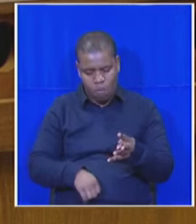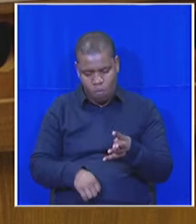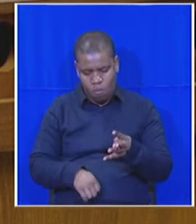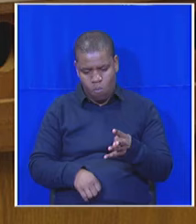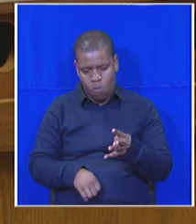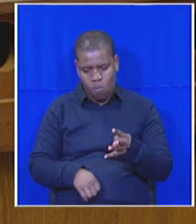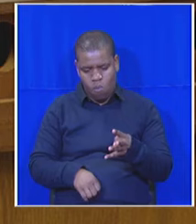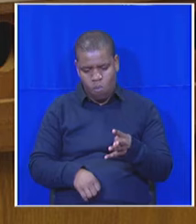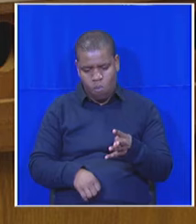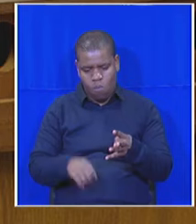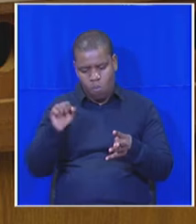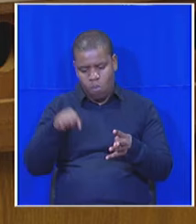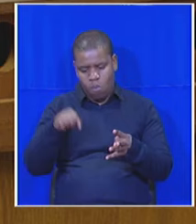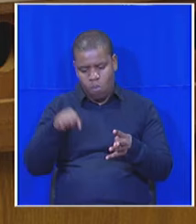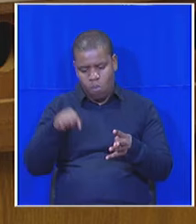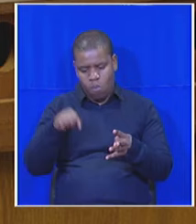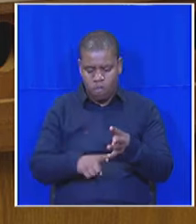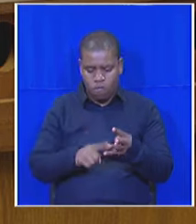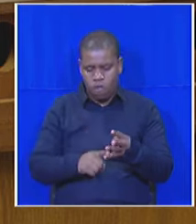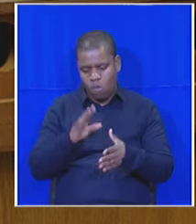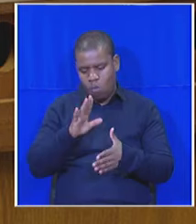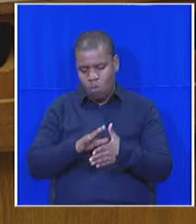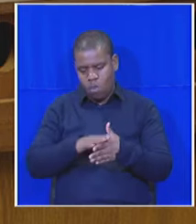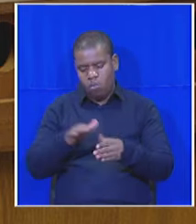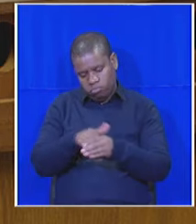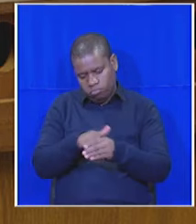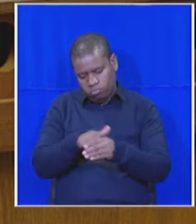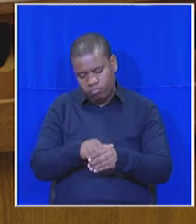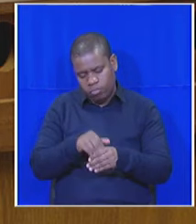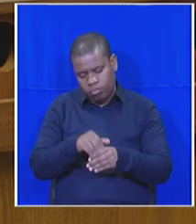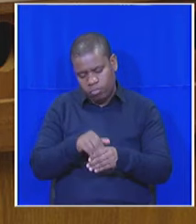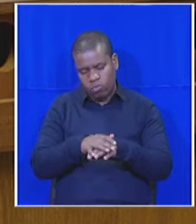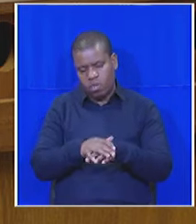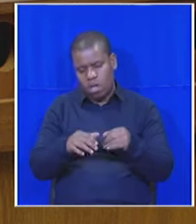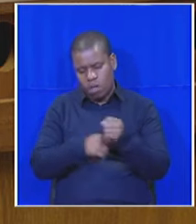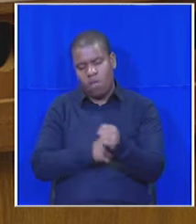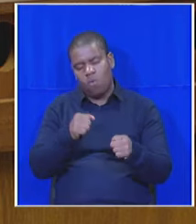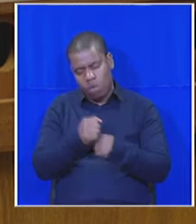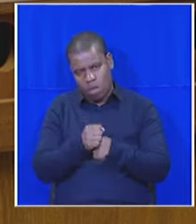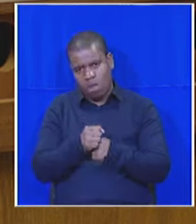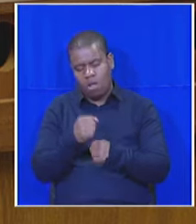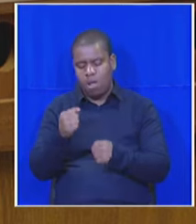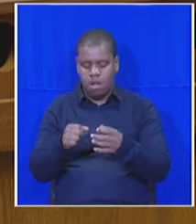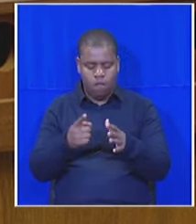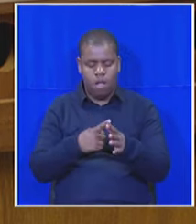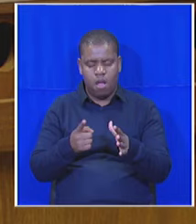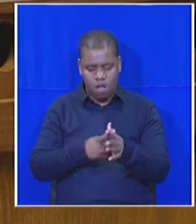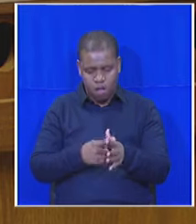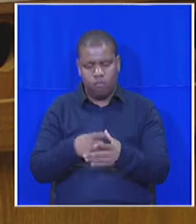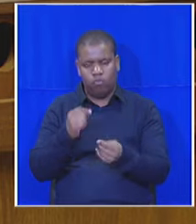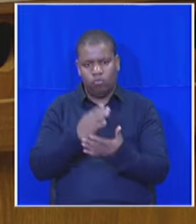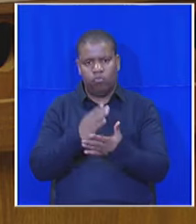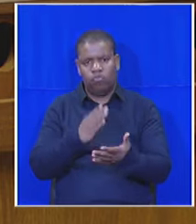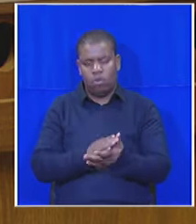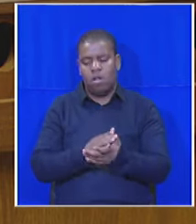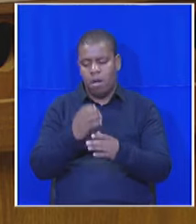and responsive accommodation infrastructure network. And five, to contribute